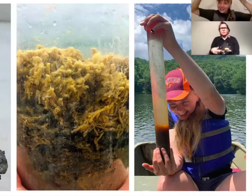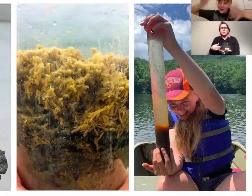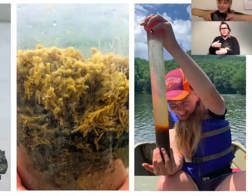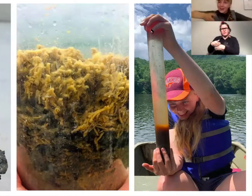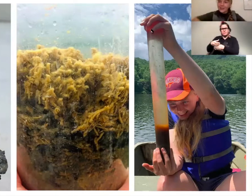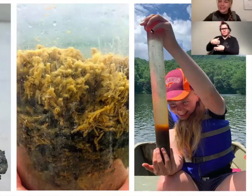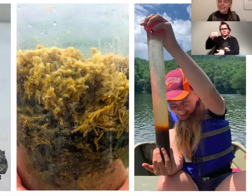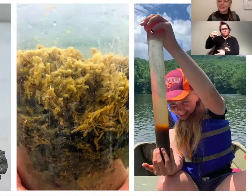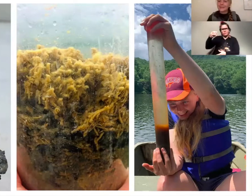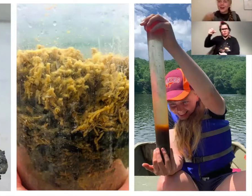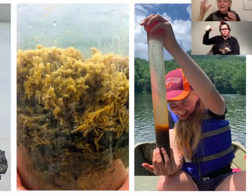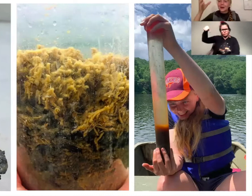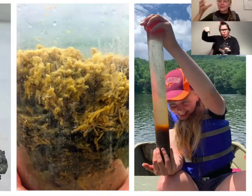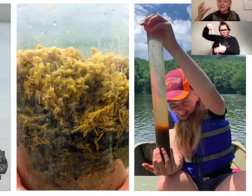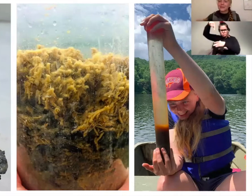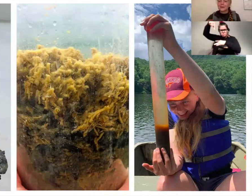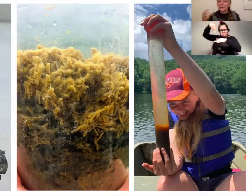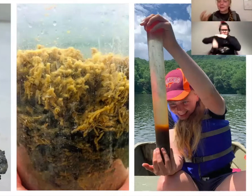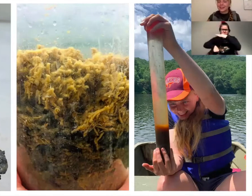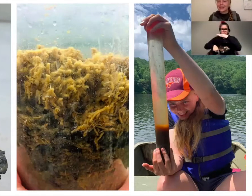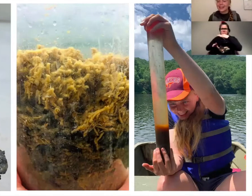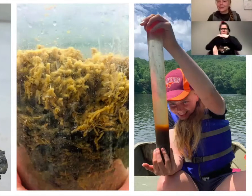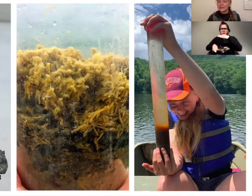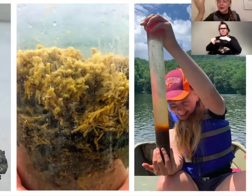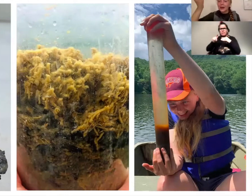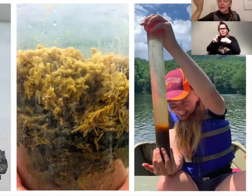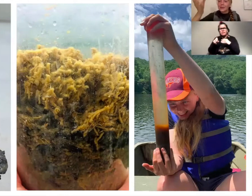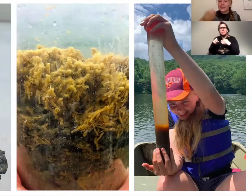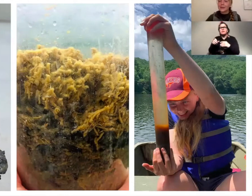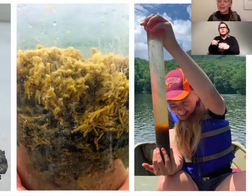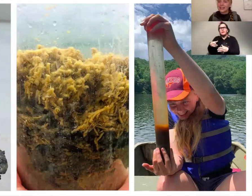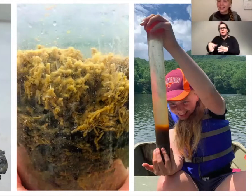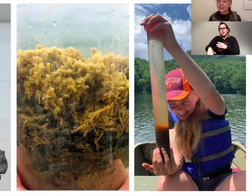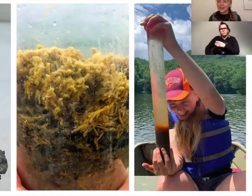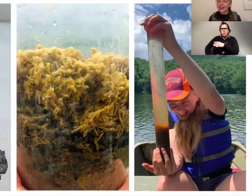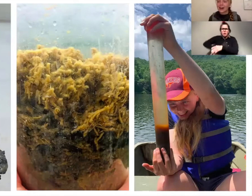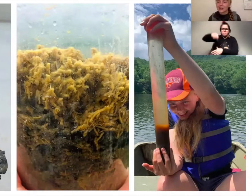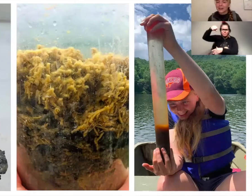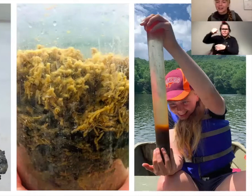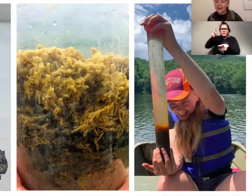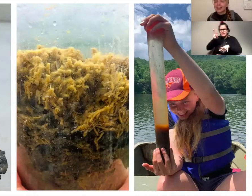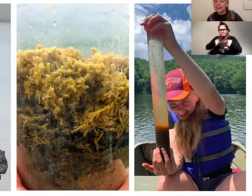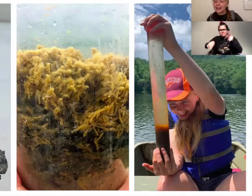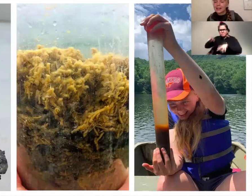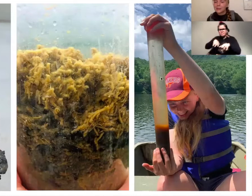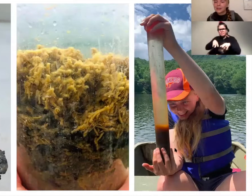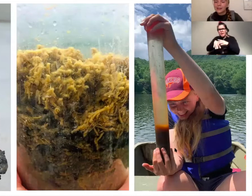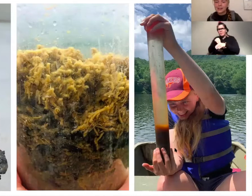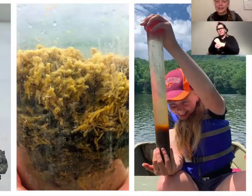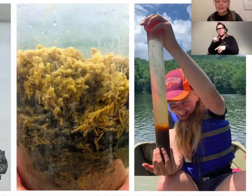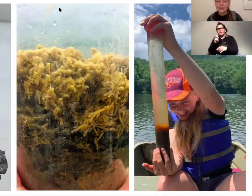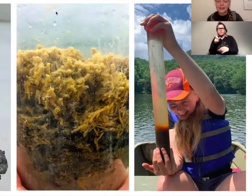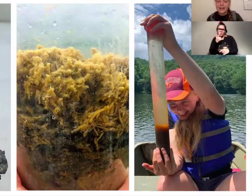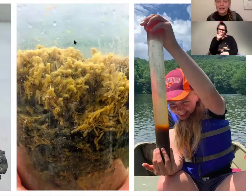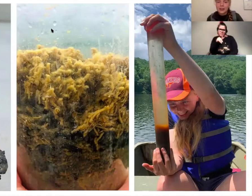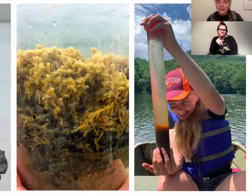kind of contraption all the way down to the bottom of the reservoir or the lake, and you can pull up the sediment and take a look at it on shore. And that's what that looks